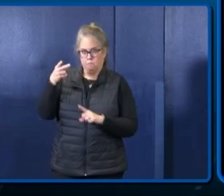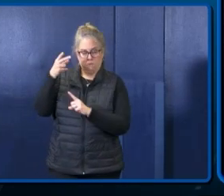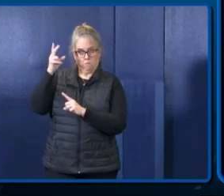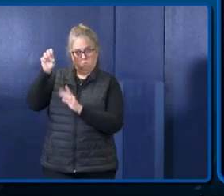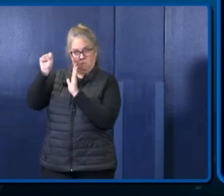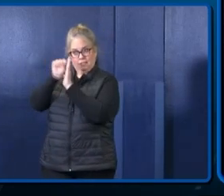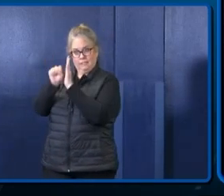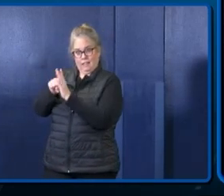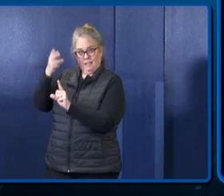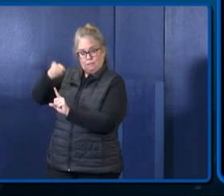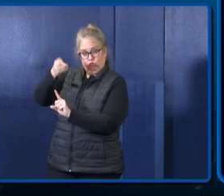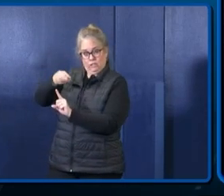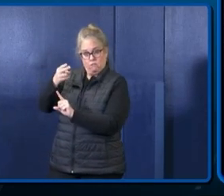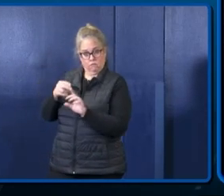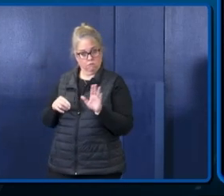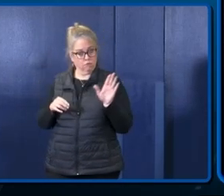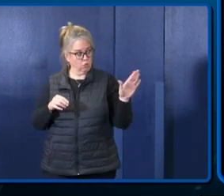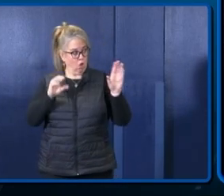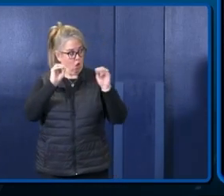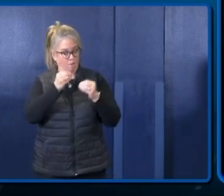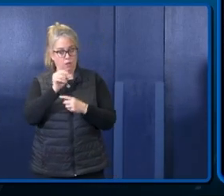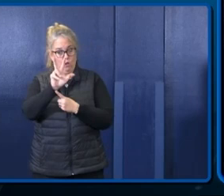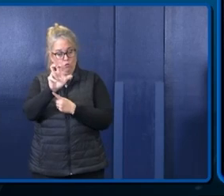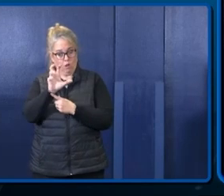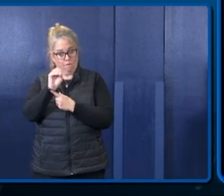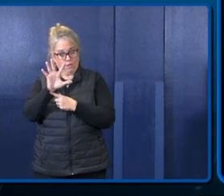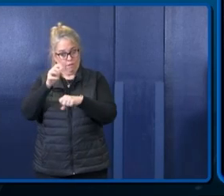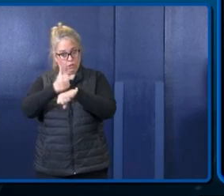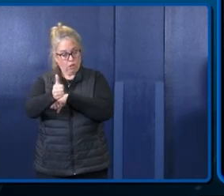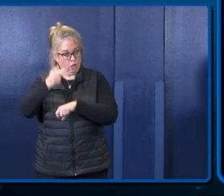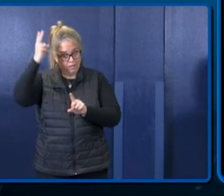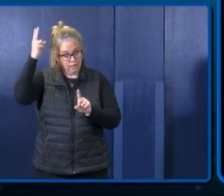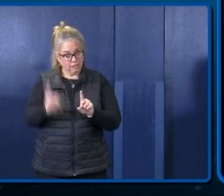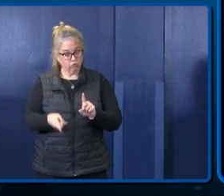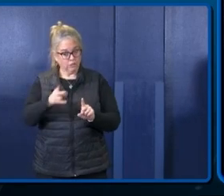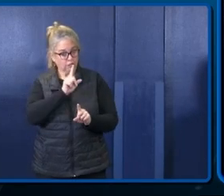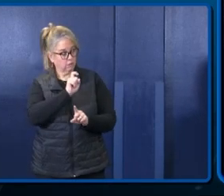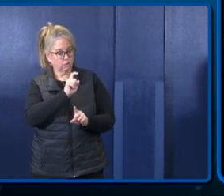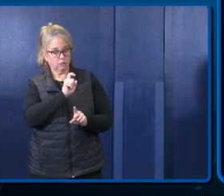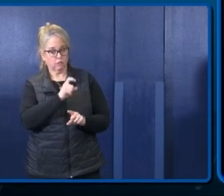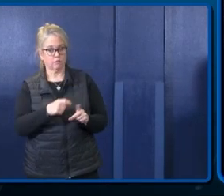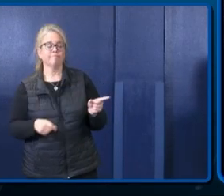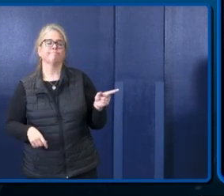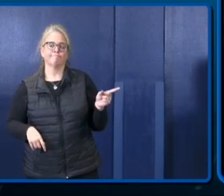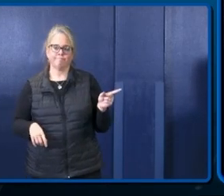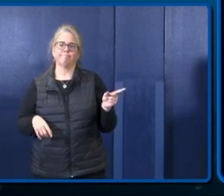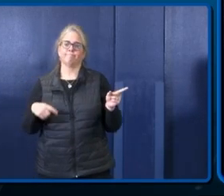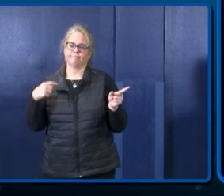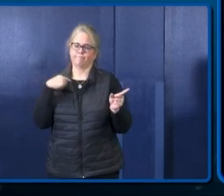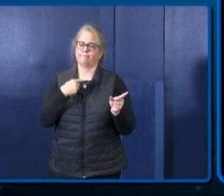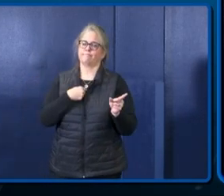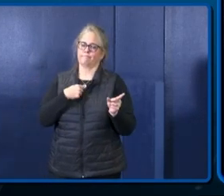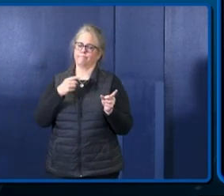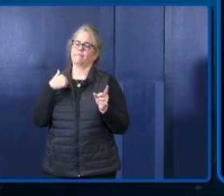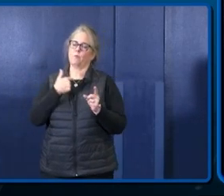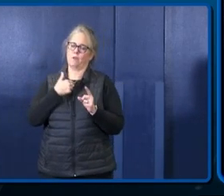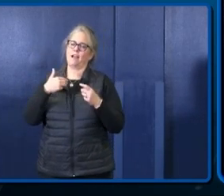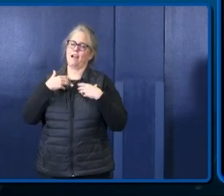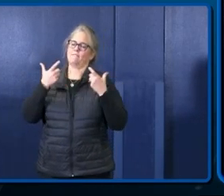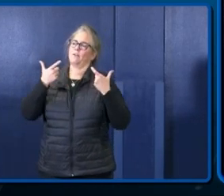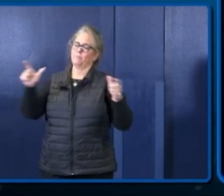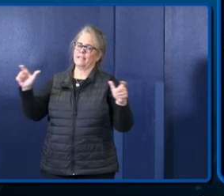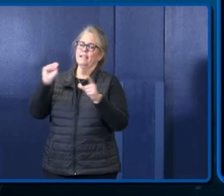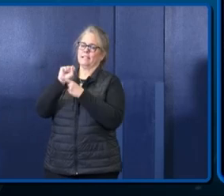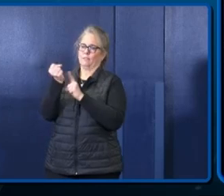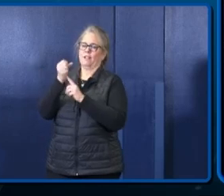305 charges in one case, or has this happened? You know, obviously we've had other big cases in the state of Colorado. You know, I